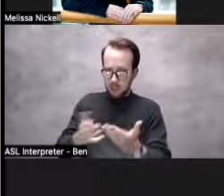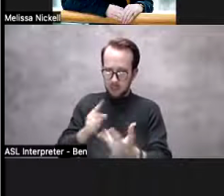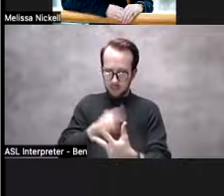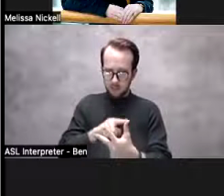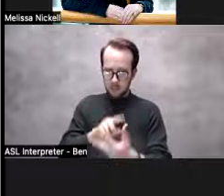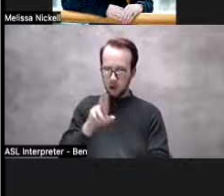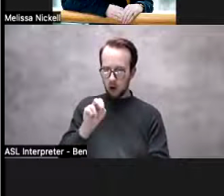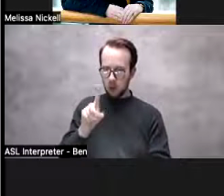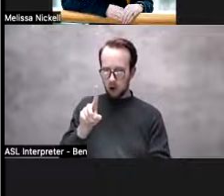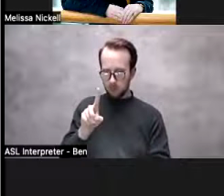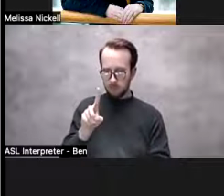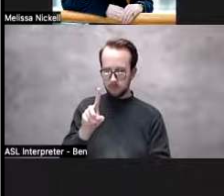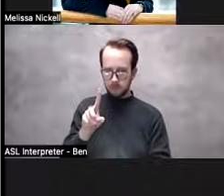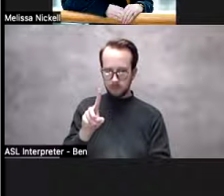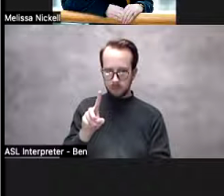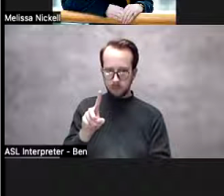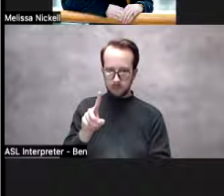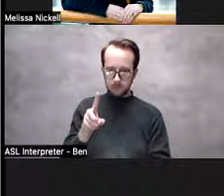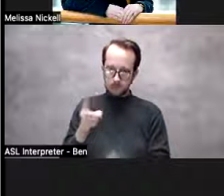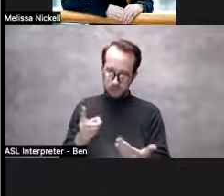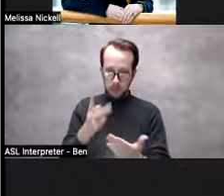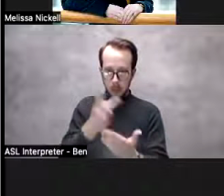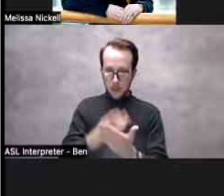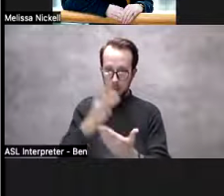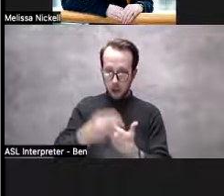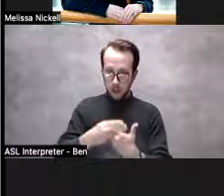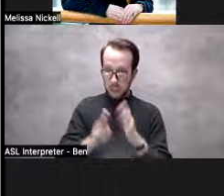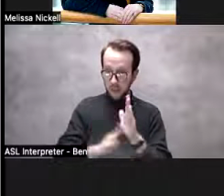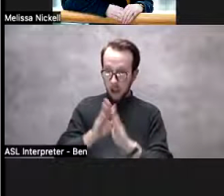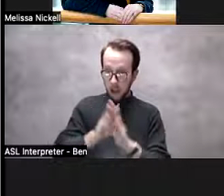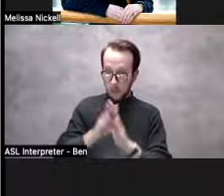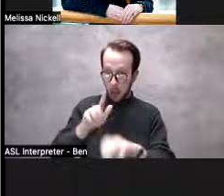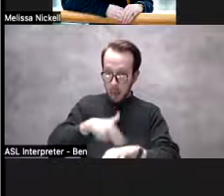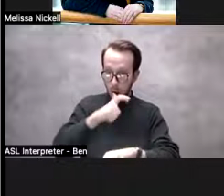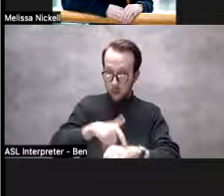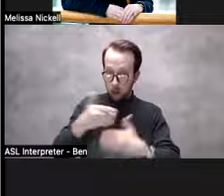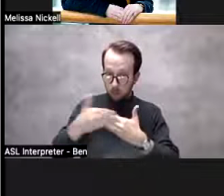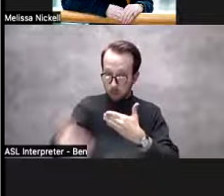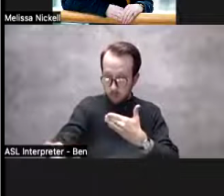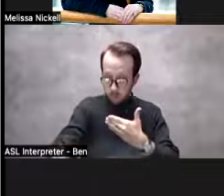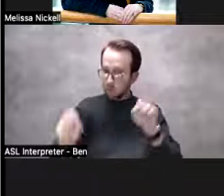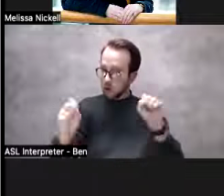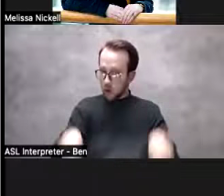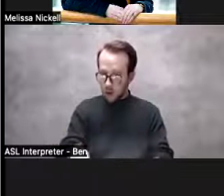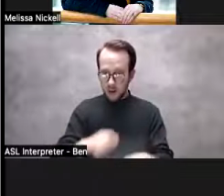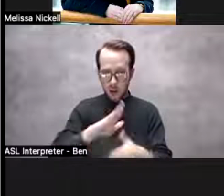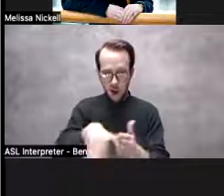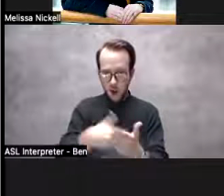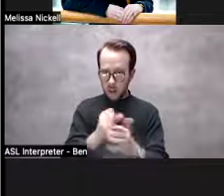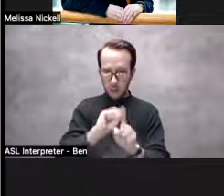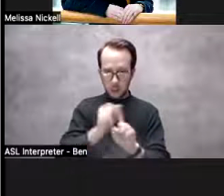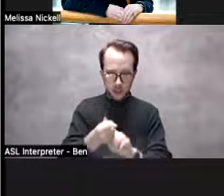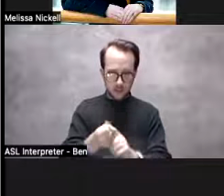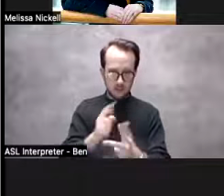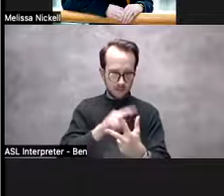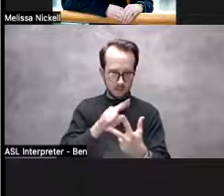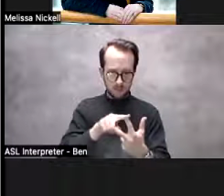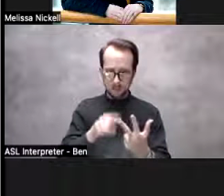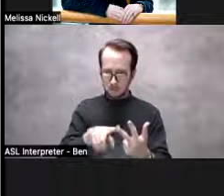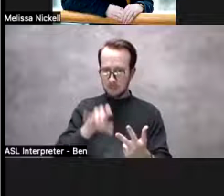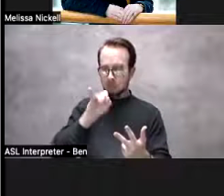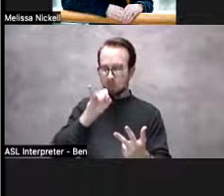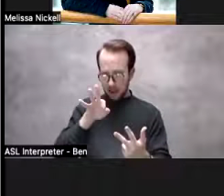think about. Could the project develop long-term? I think in all cases, in R21 or an R03, if you get some good data from these